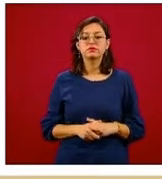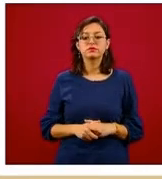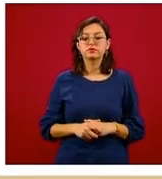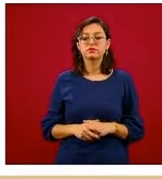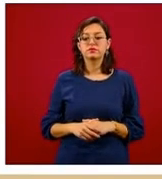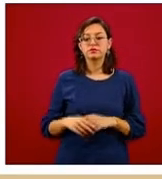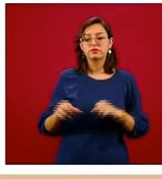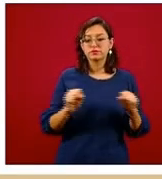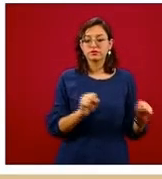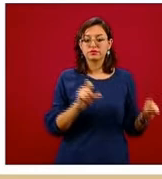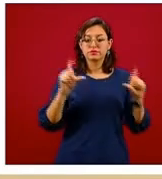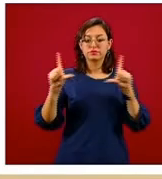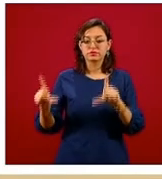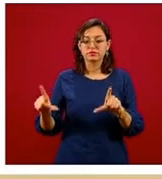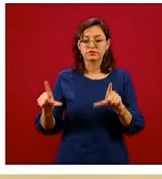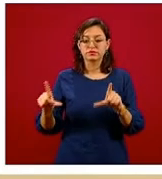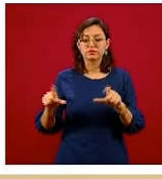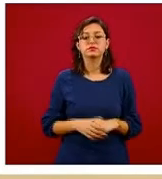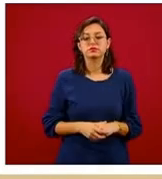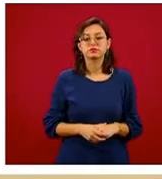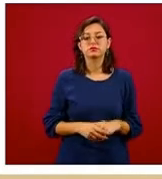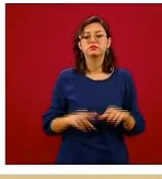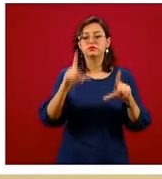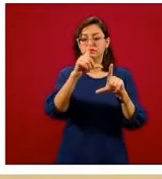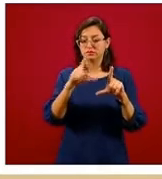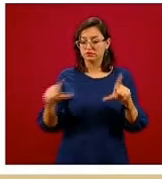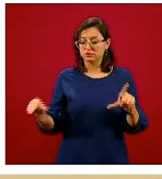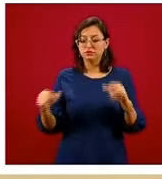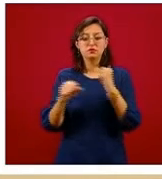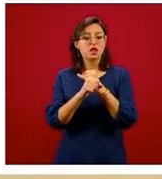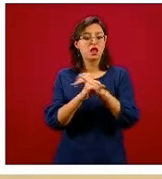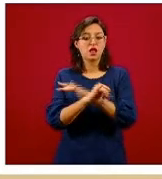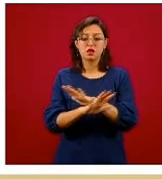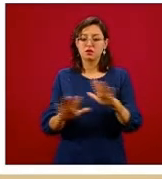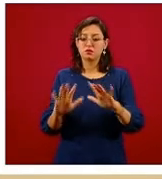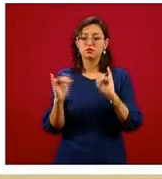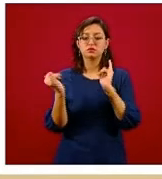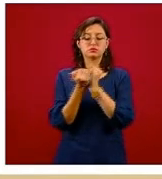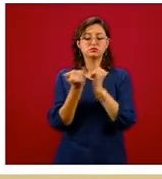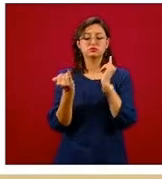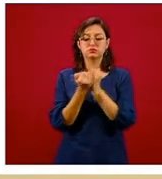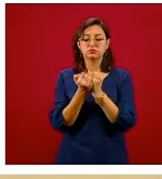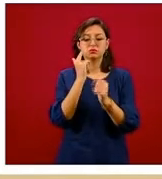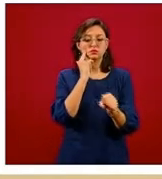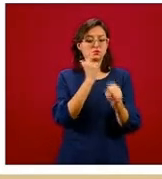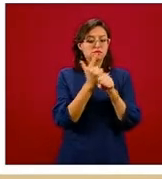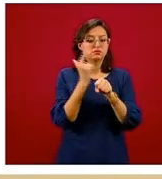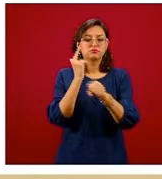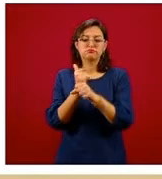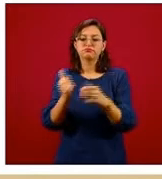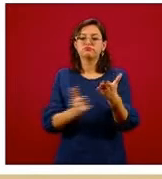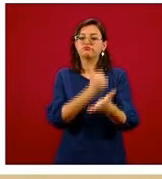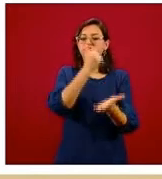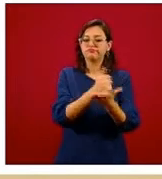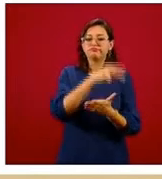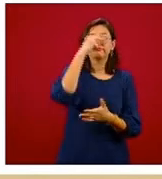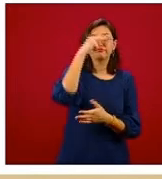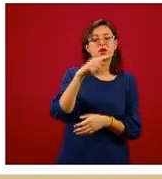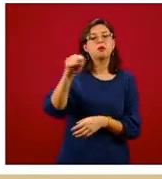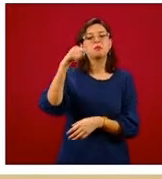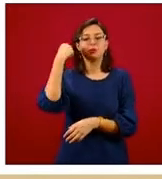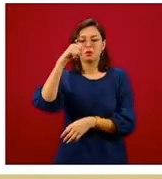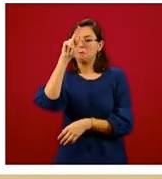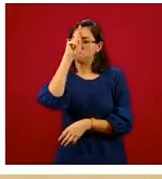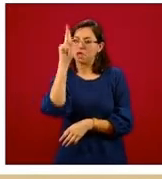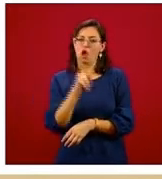Tabasco and Mexico City. This next slide is showing us information also distributed in